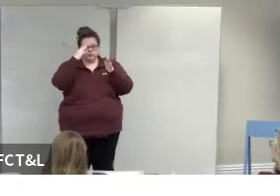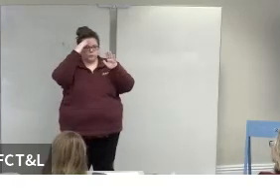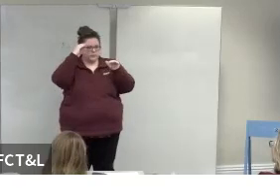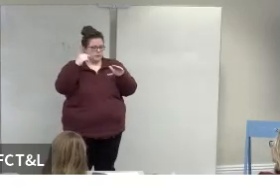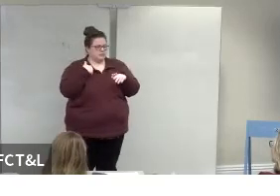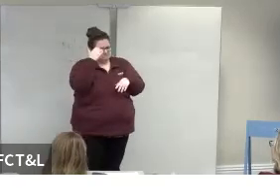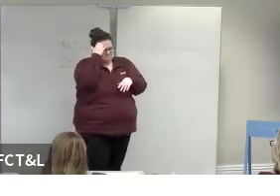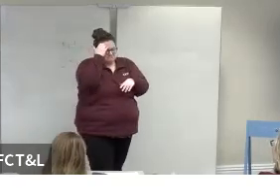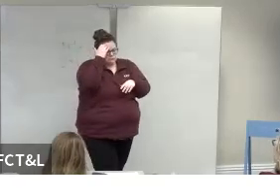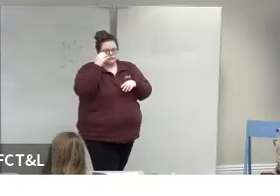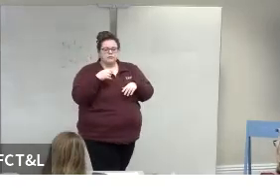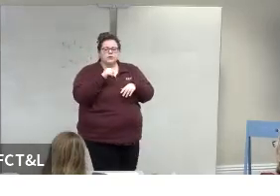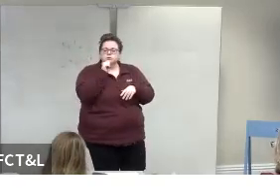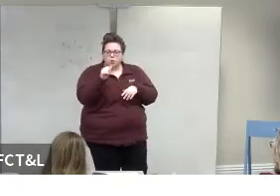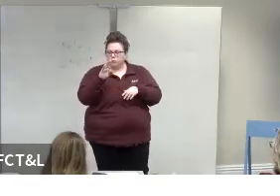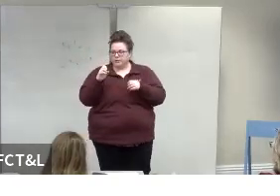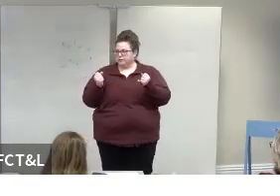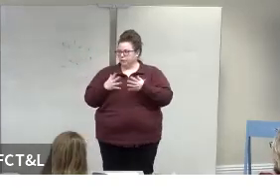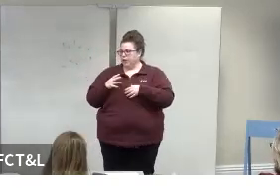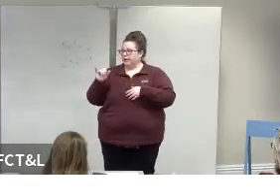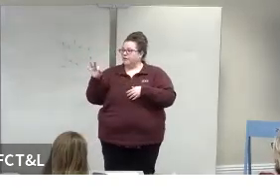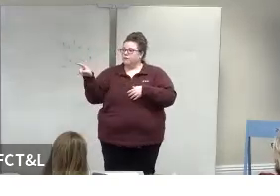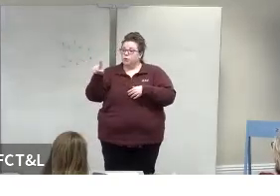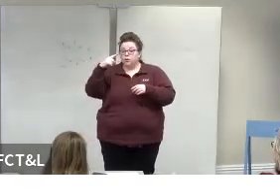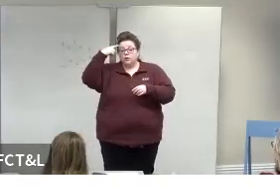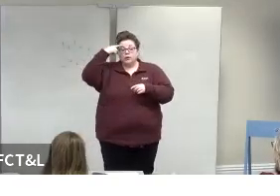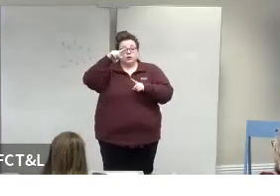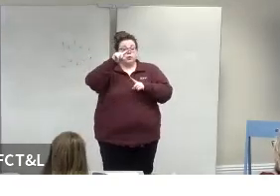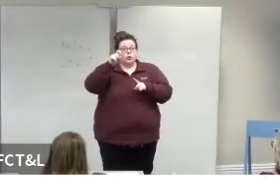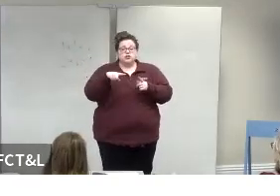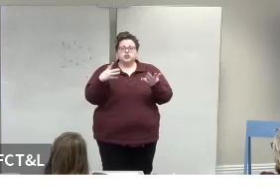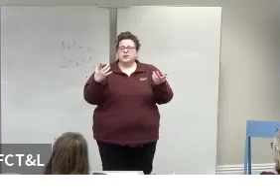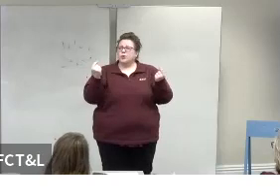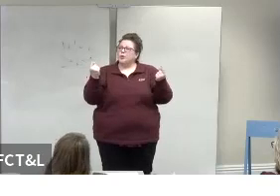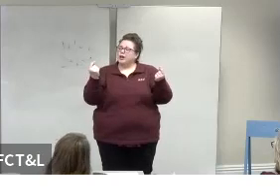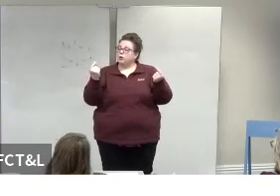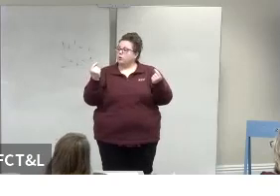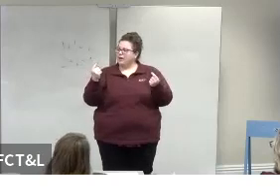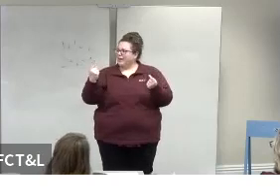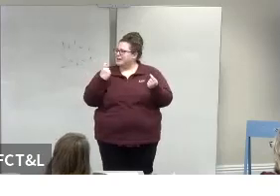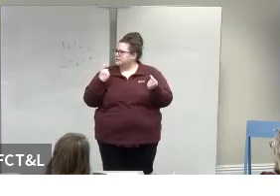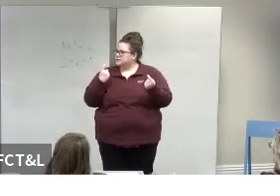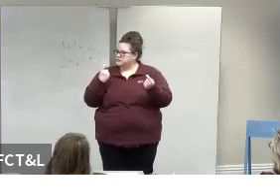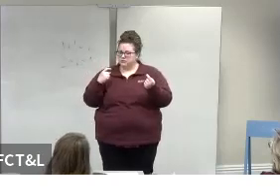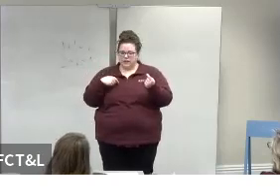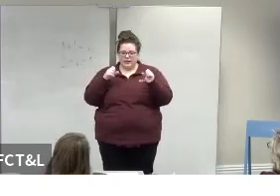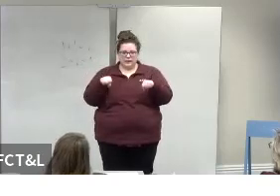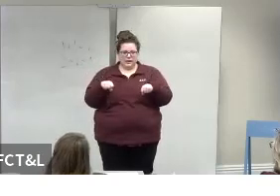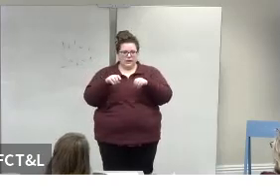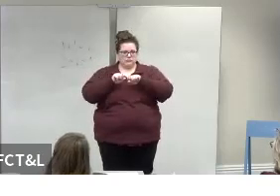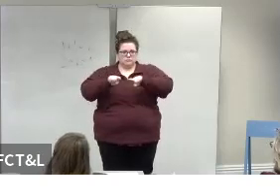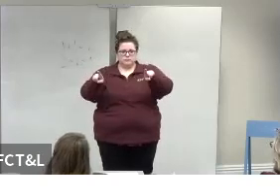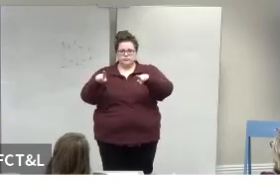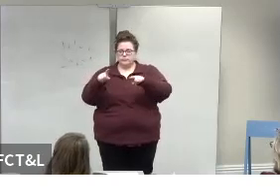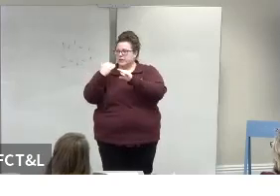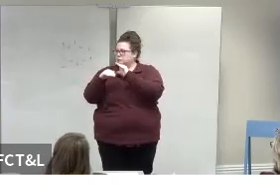but if you don't know what to expect, it makes a person apprehensive to approach them. So if you have a question, just ask.